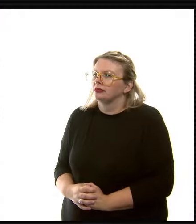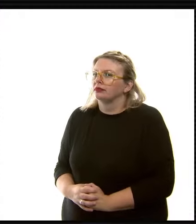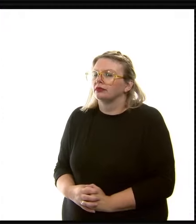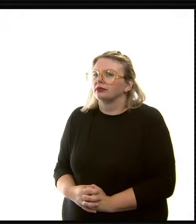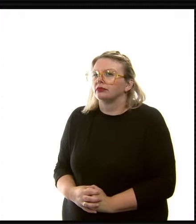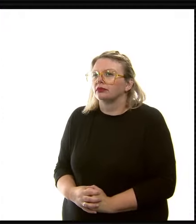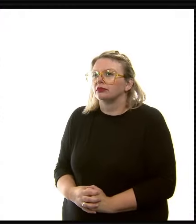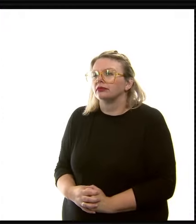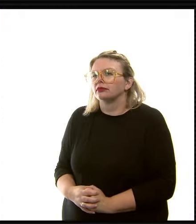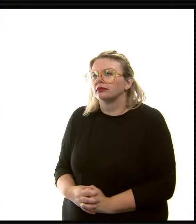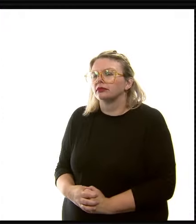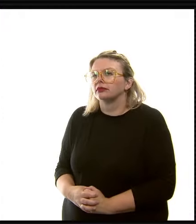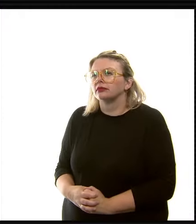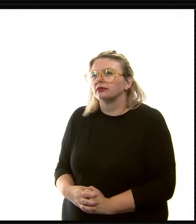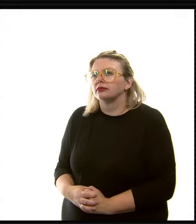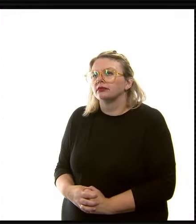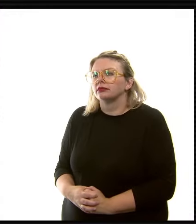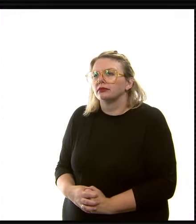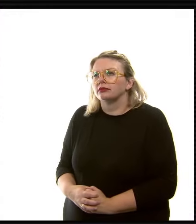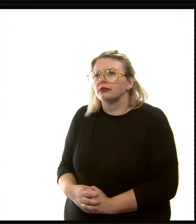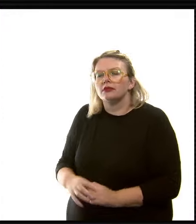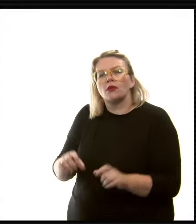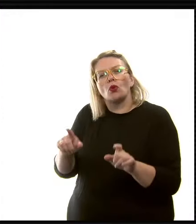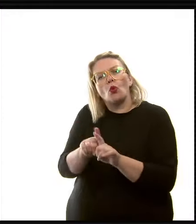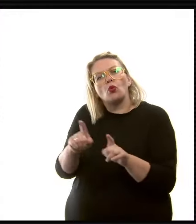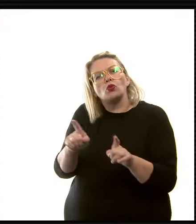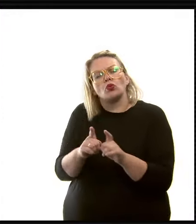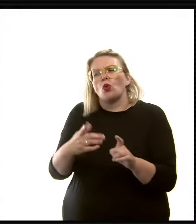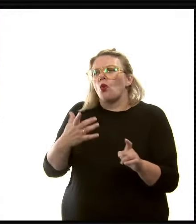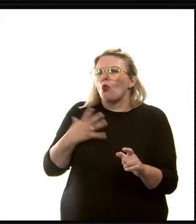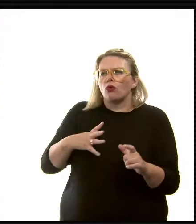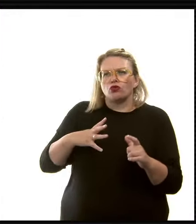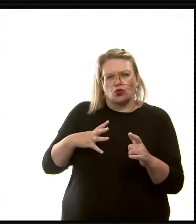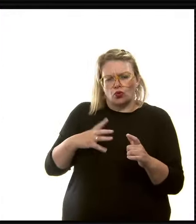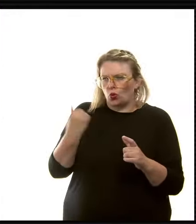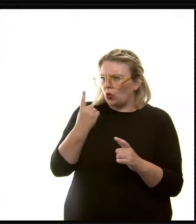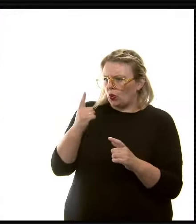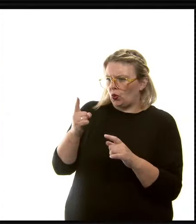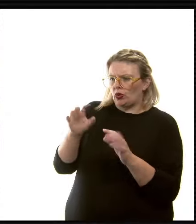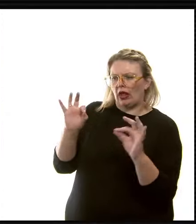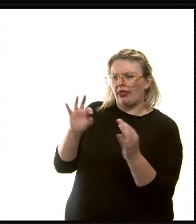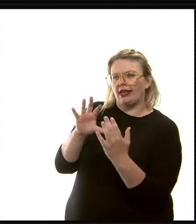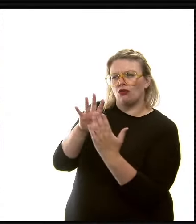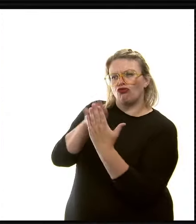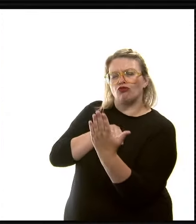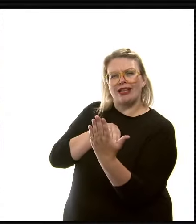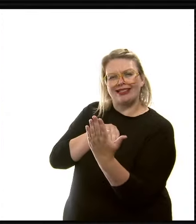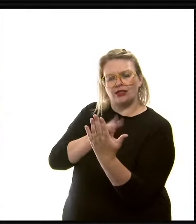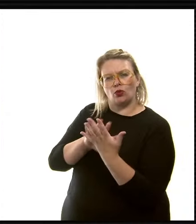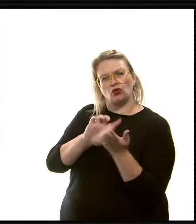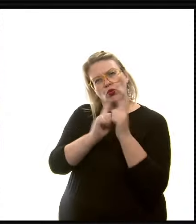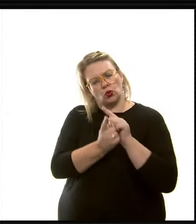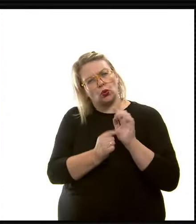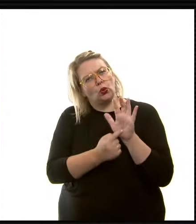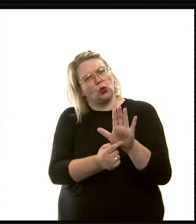The other side of my ambition is to represent the unrepresented in various authentic ways.